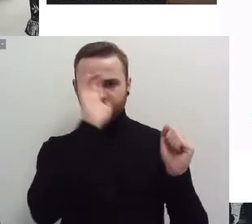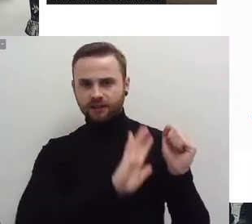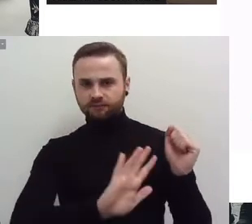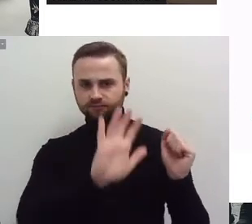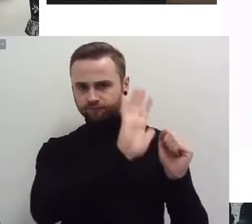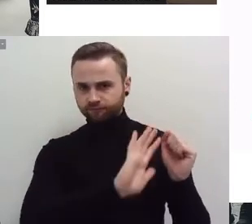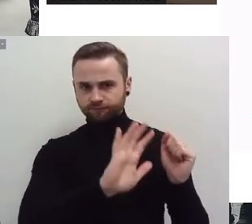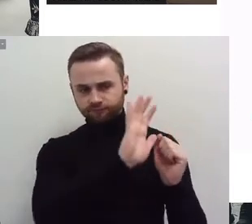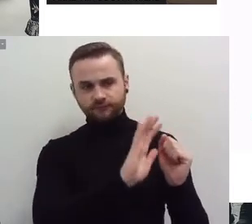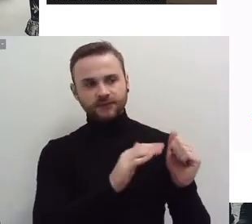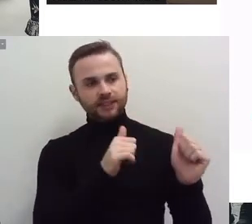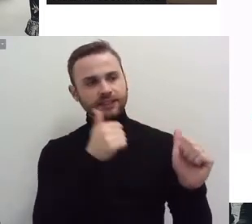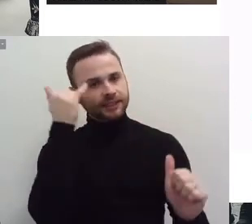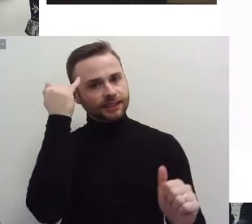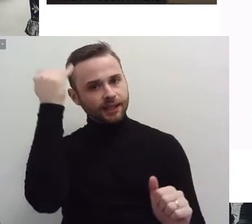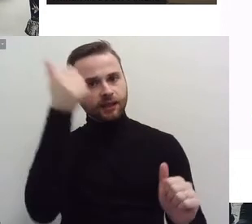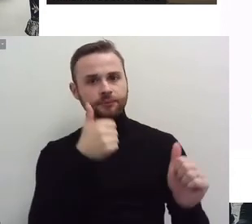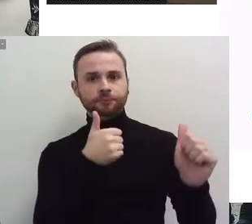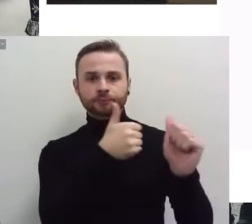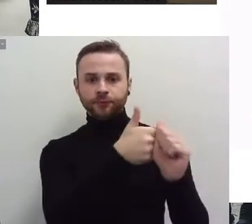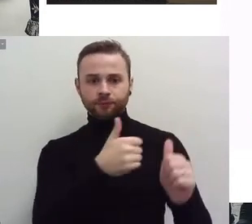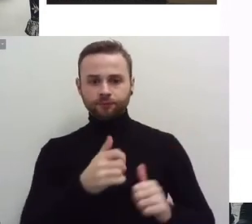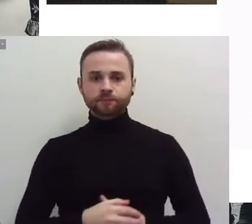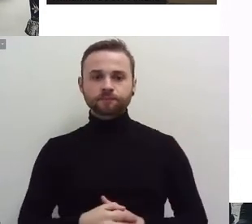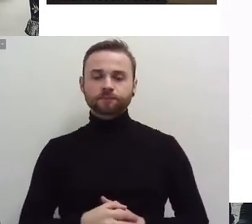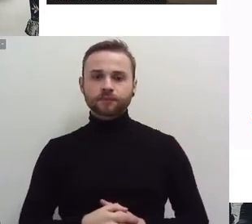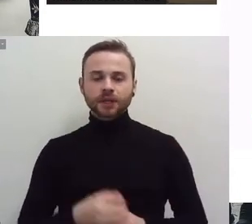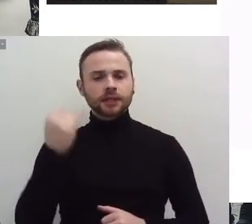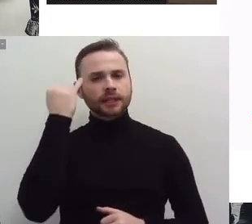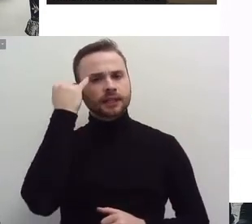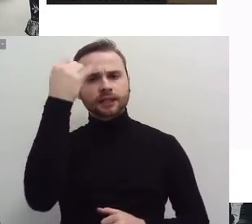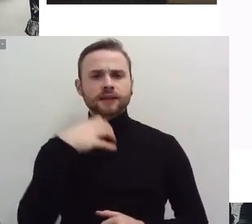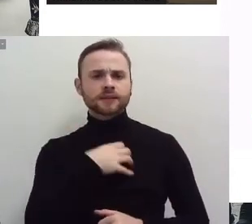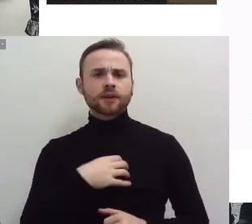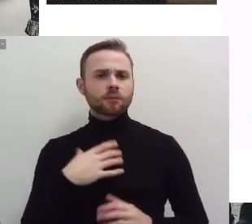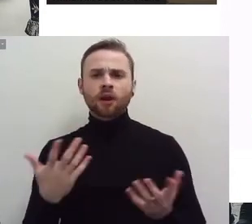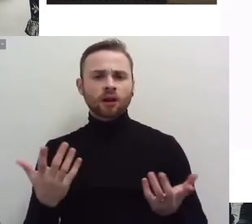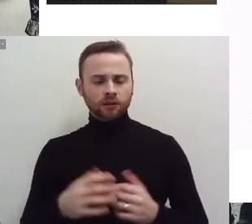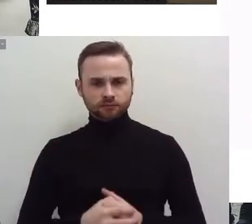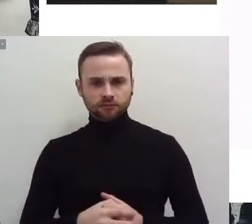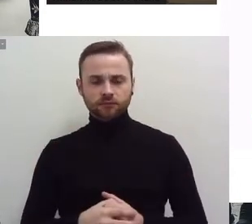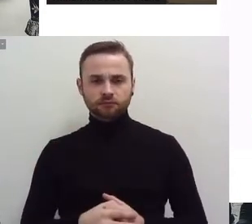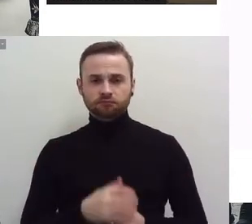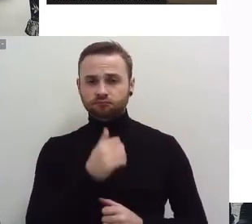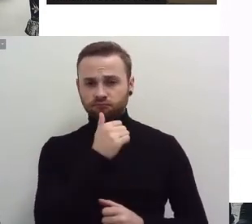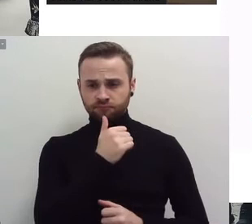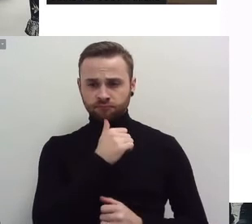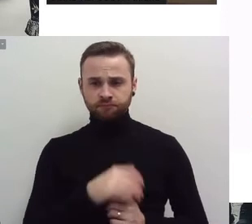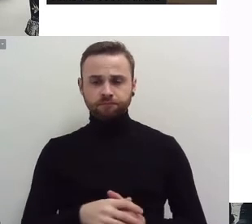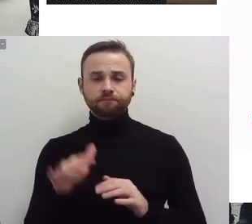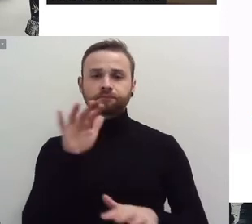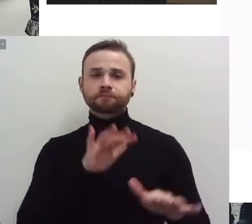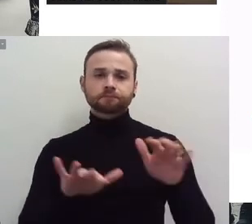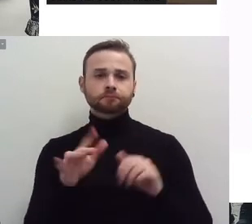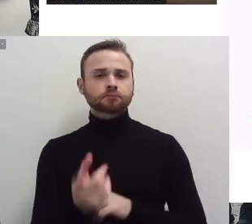prevent situations not to get too bad and prevent the need for alternative care. And in